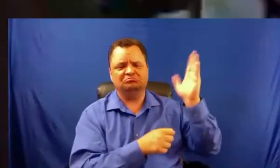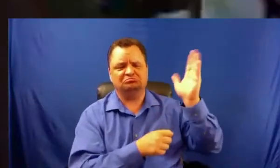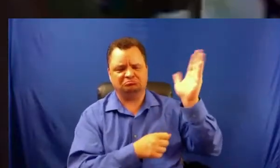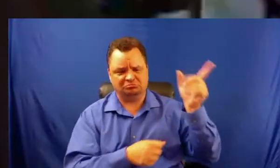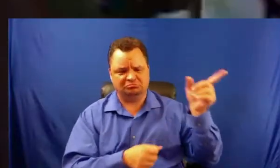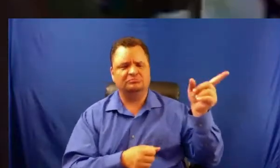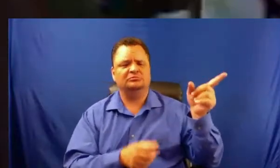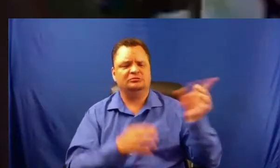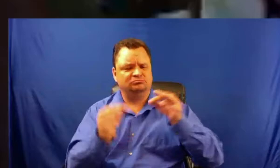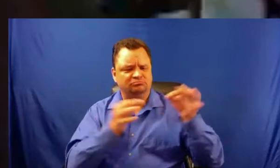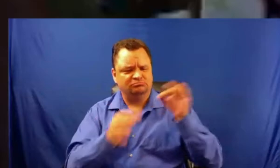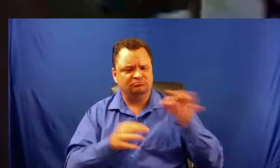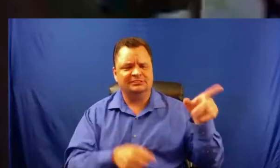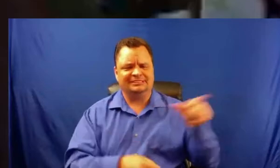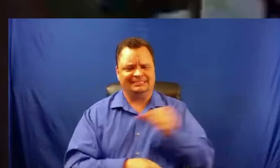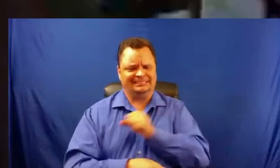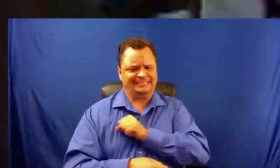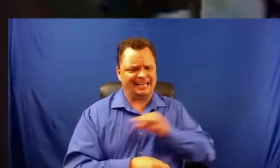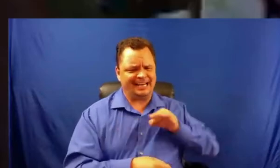critical point. And I know that